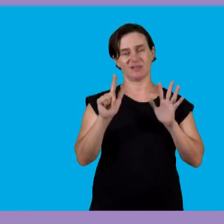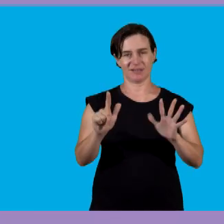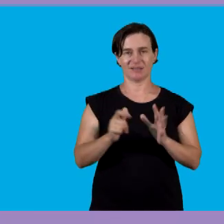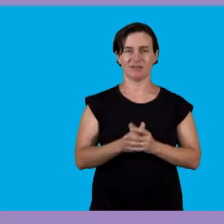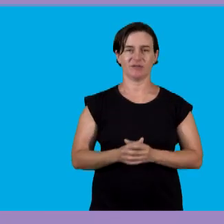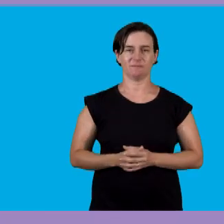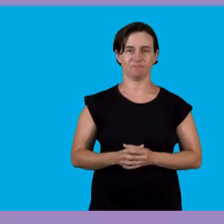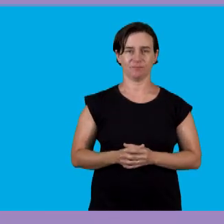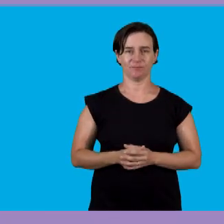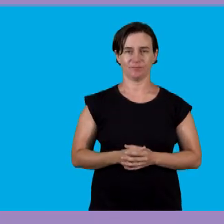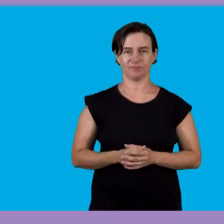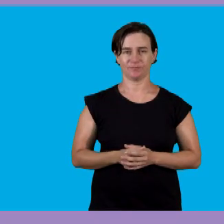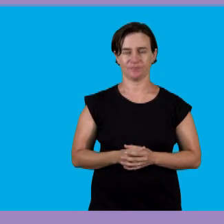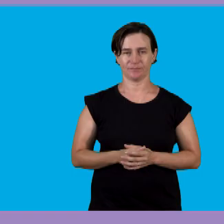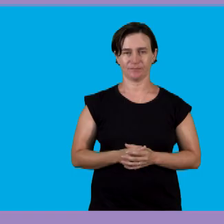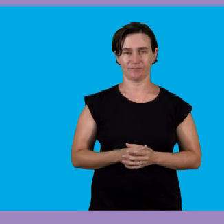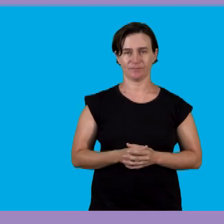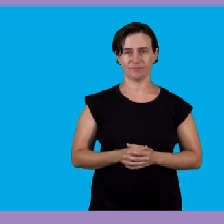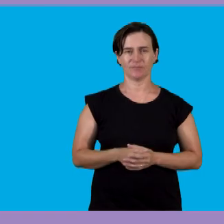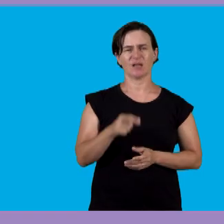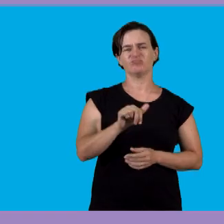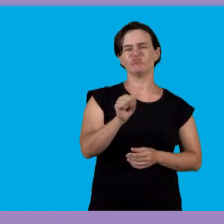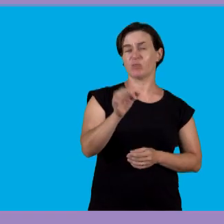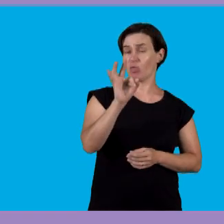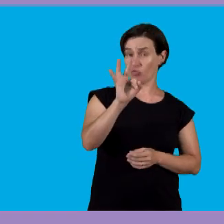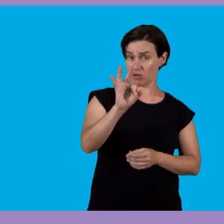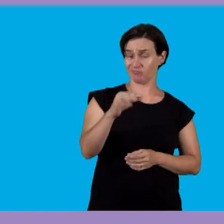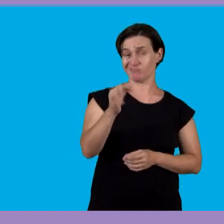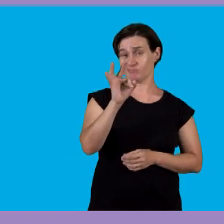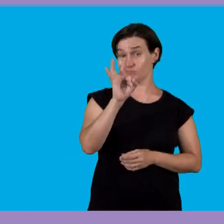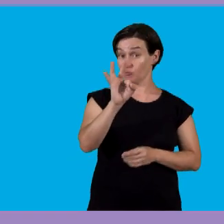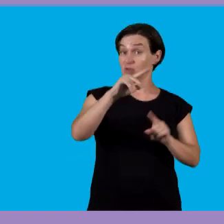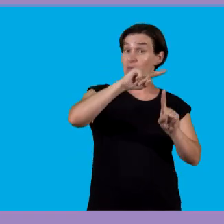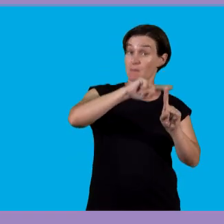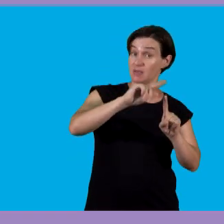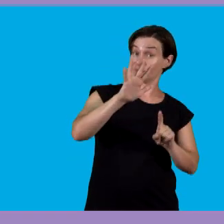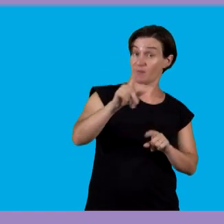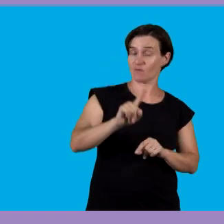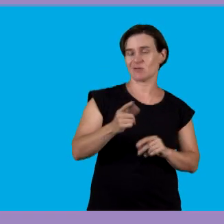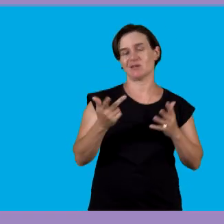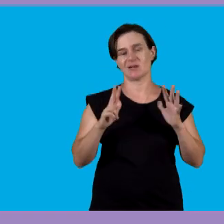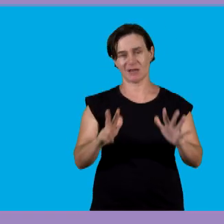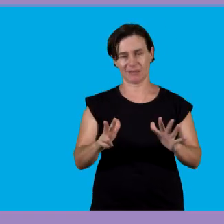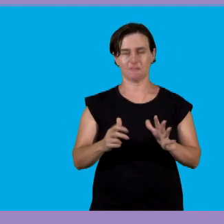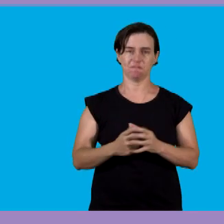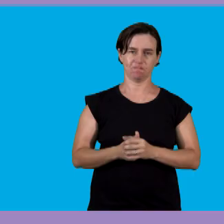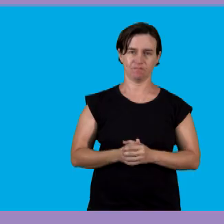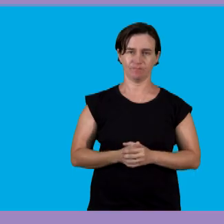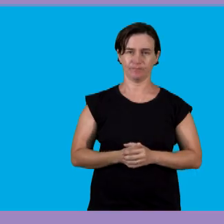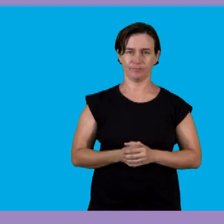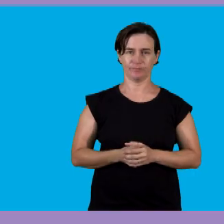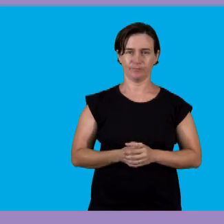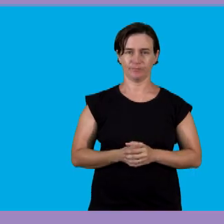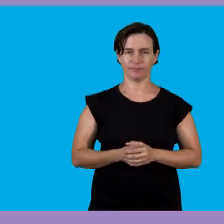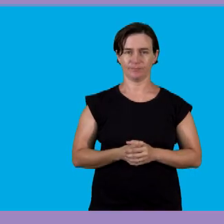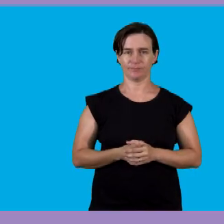yes, the answer is a 7. What about 3? When we add 5 onto that, the